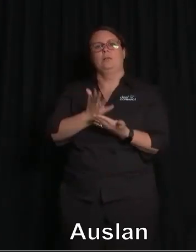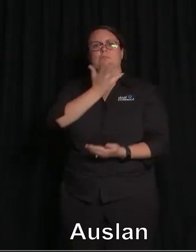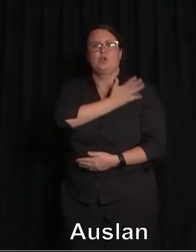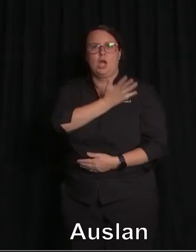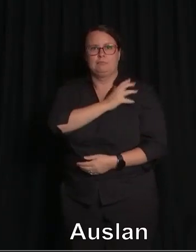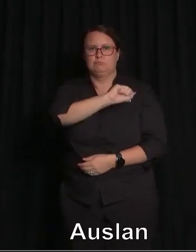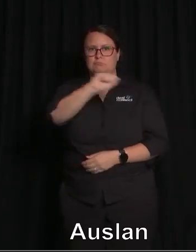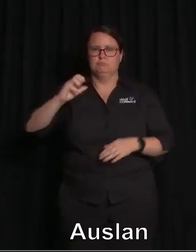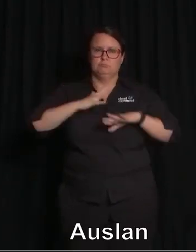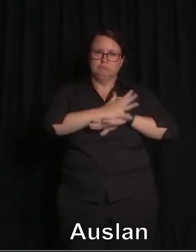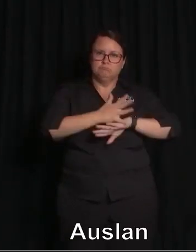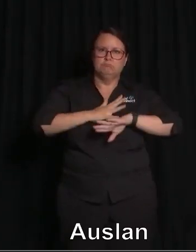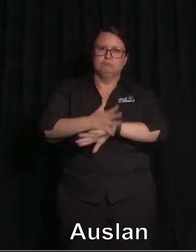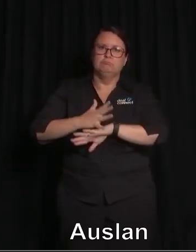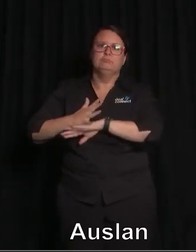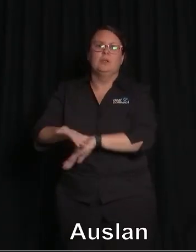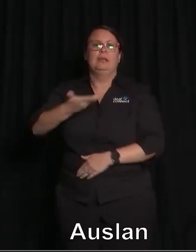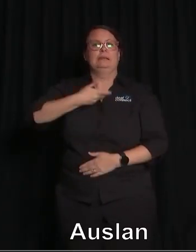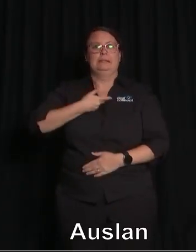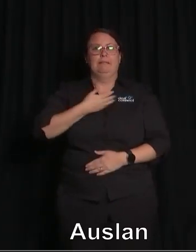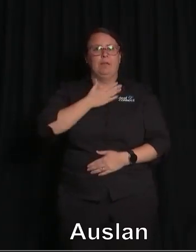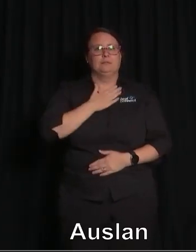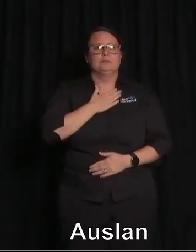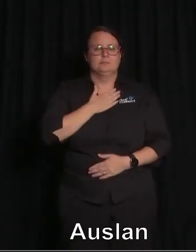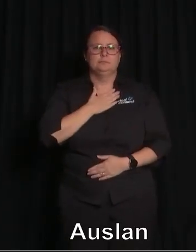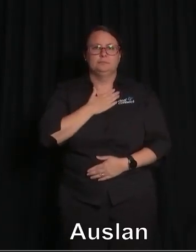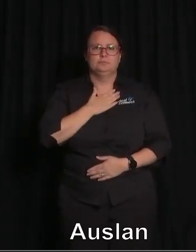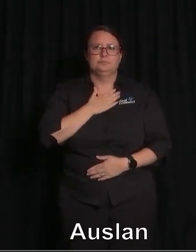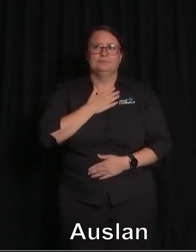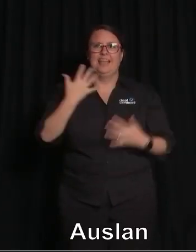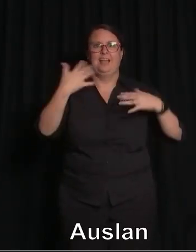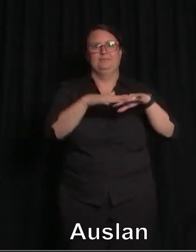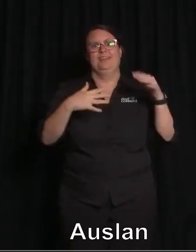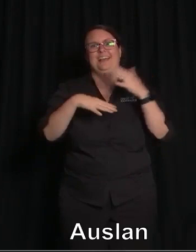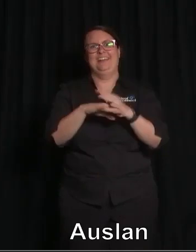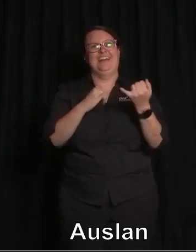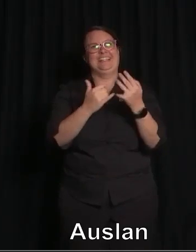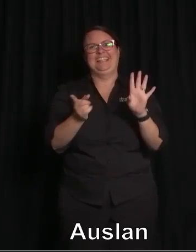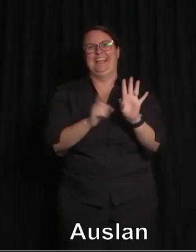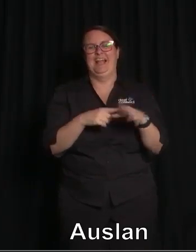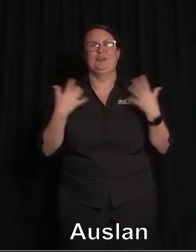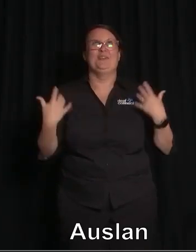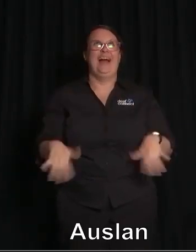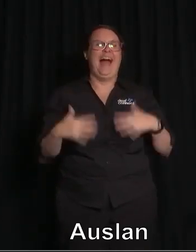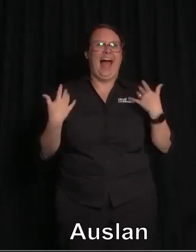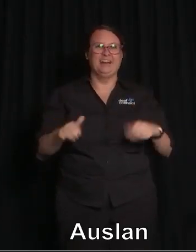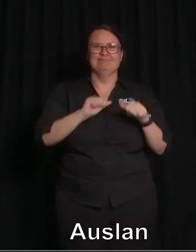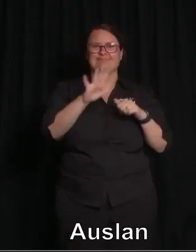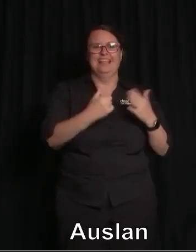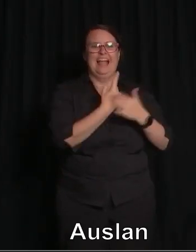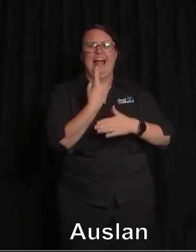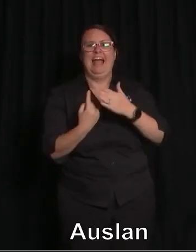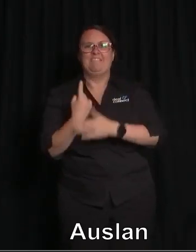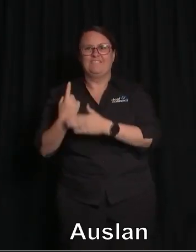WorldPride, all the effort and support that you've given us, and Mardi Gras Sydney. It was an amazing showcase of events, and it gave us